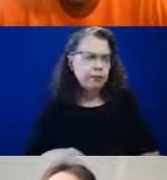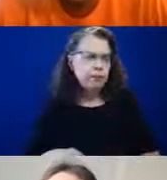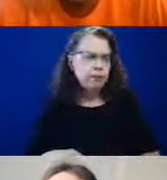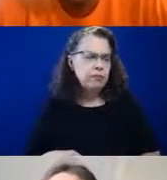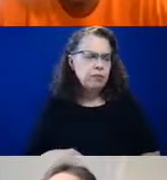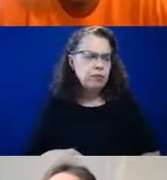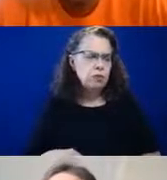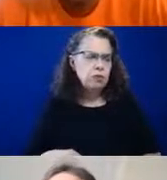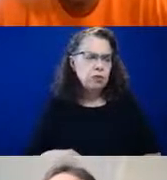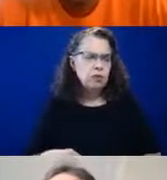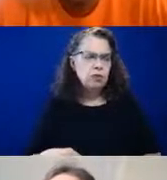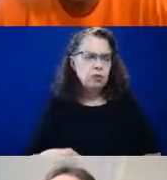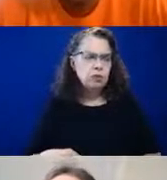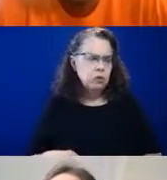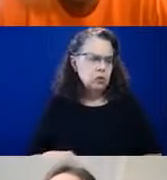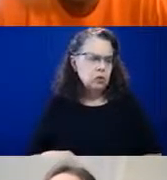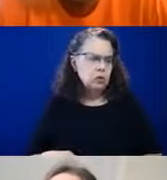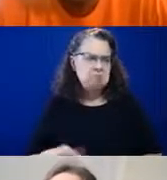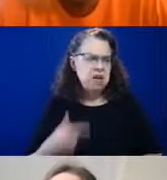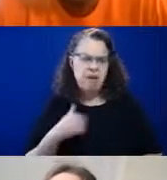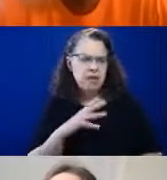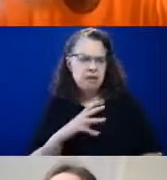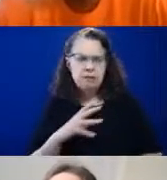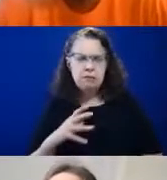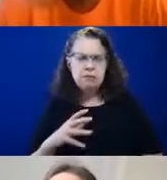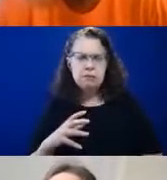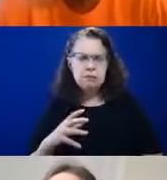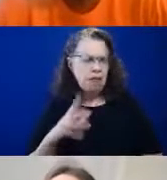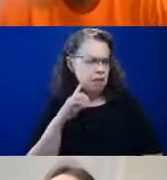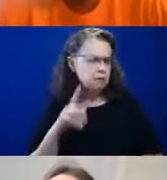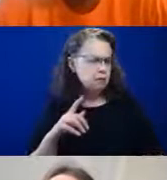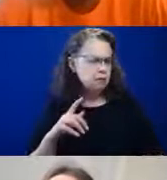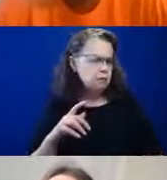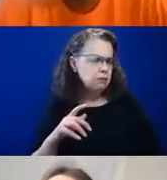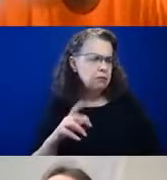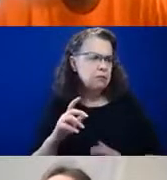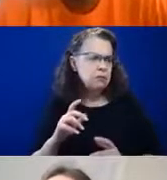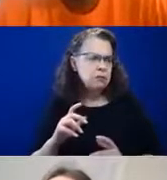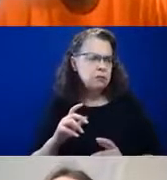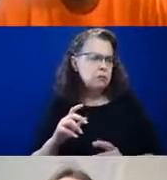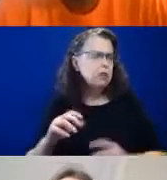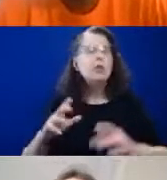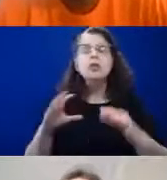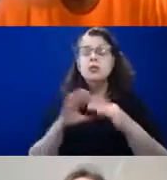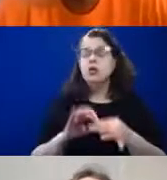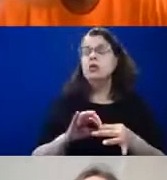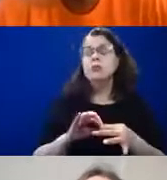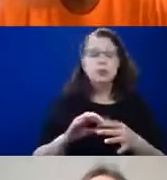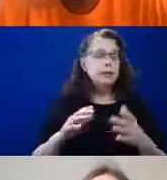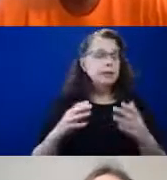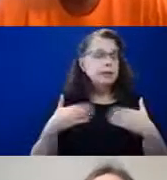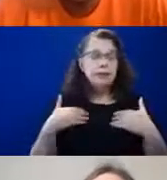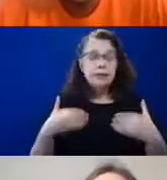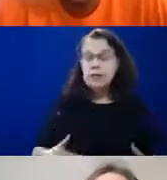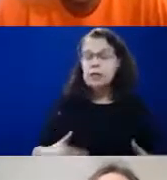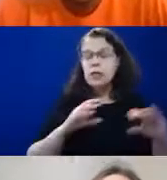of physical classroom spaces and even moving classrooms to